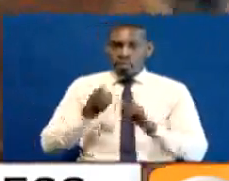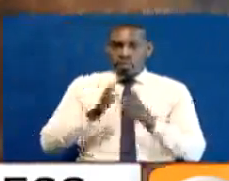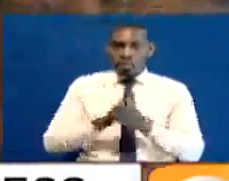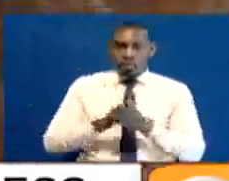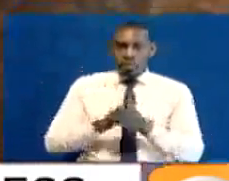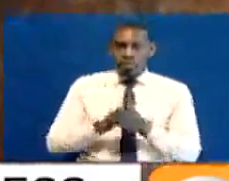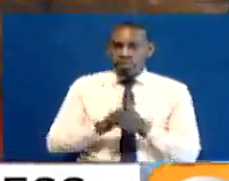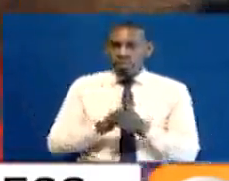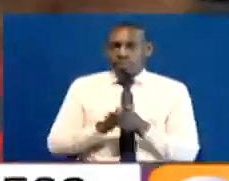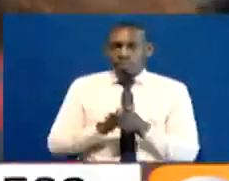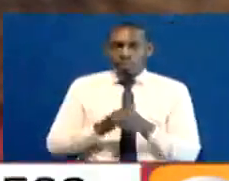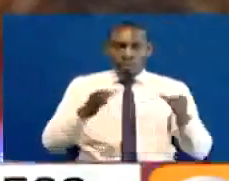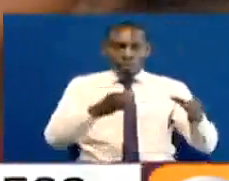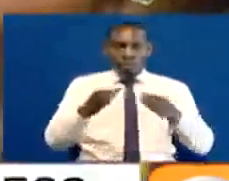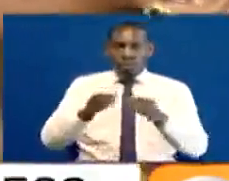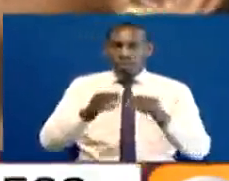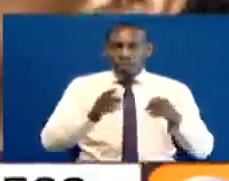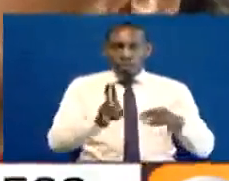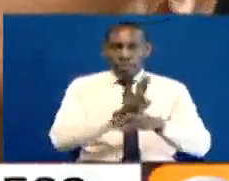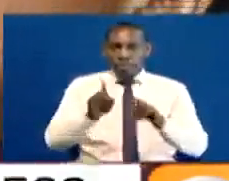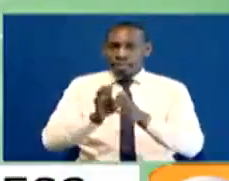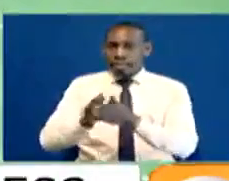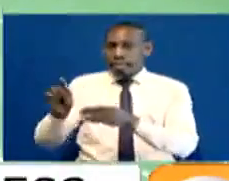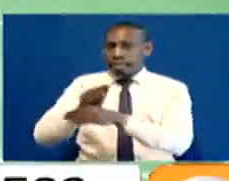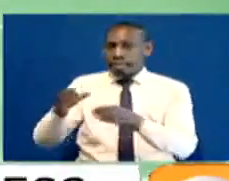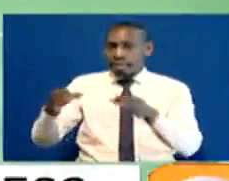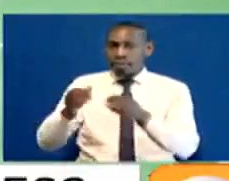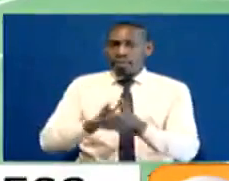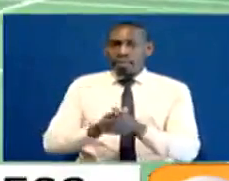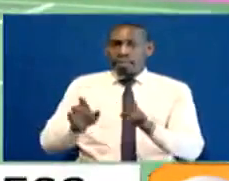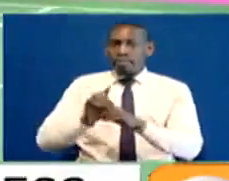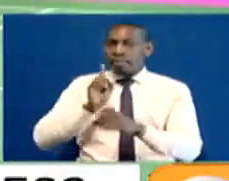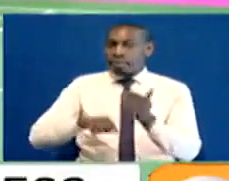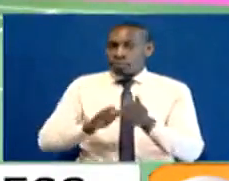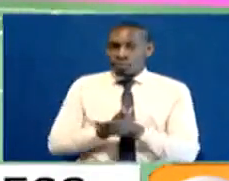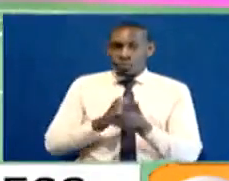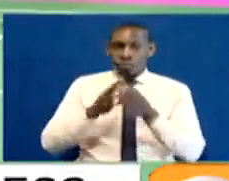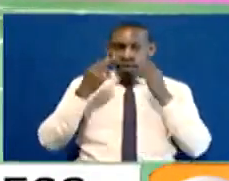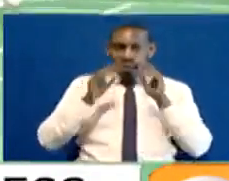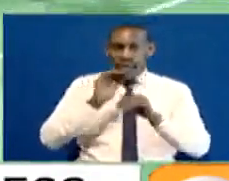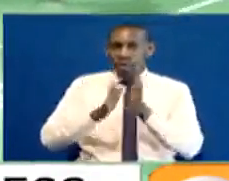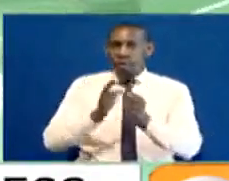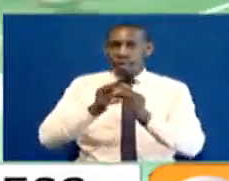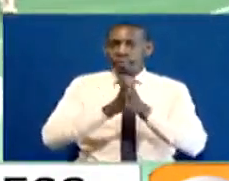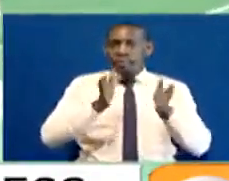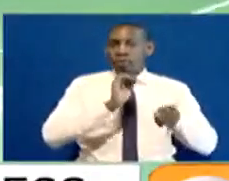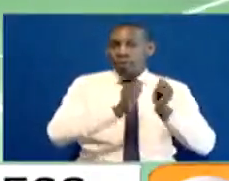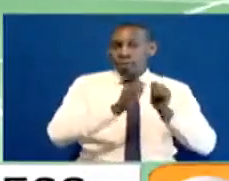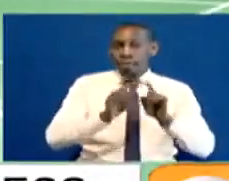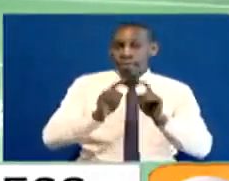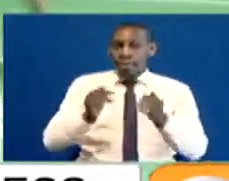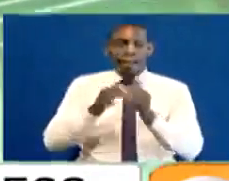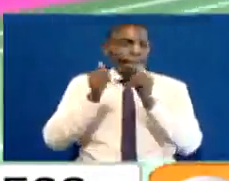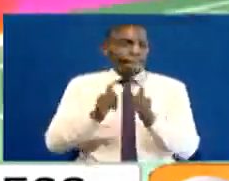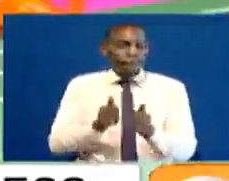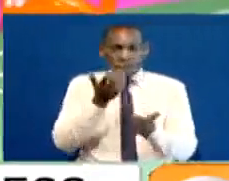the match courts as well as the training courts. Gupta says she has looked at all the big names in the competition, but she has